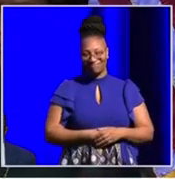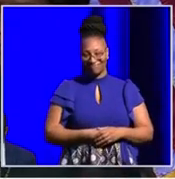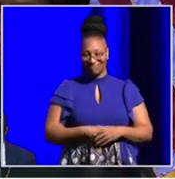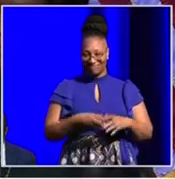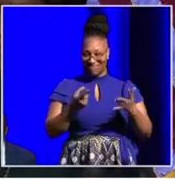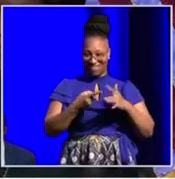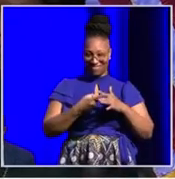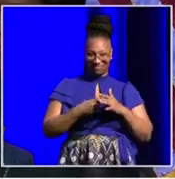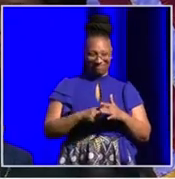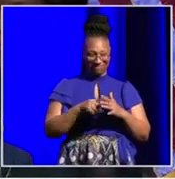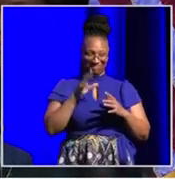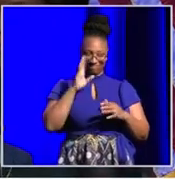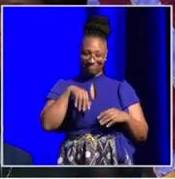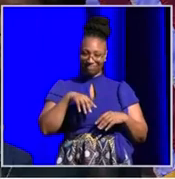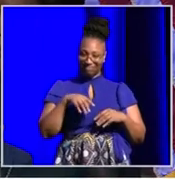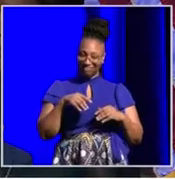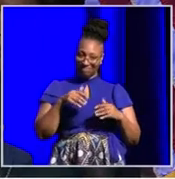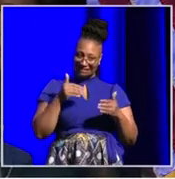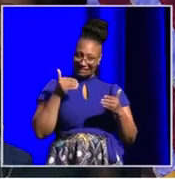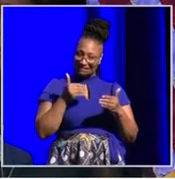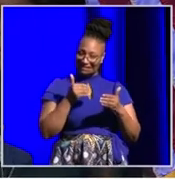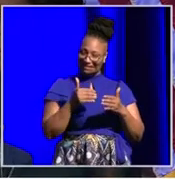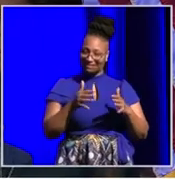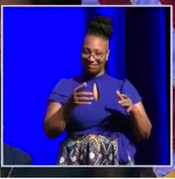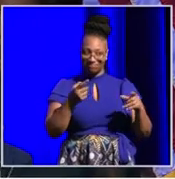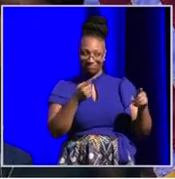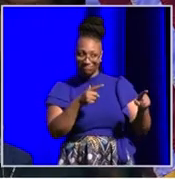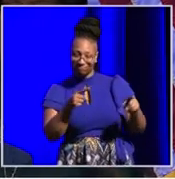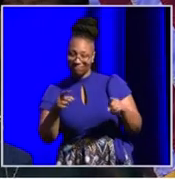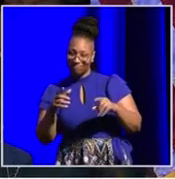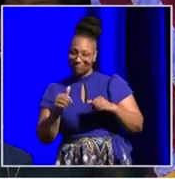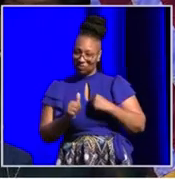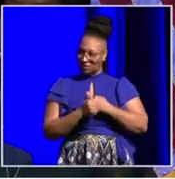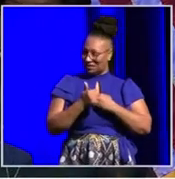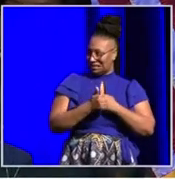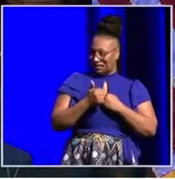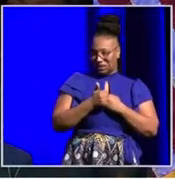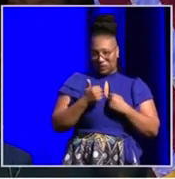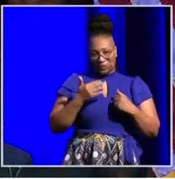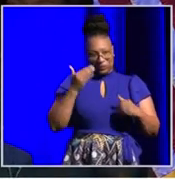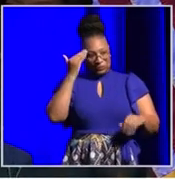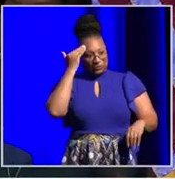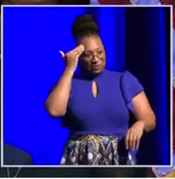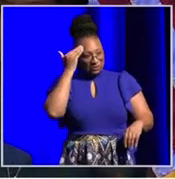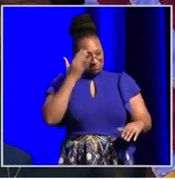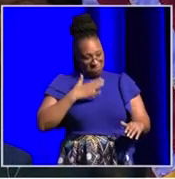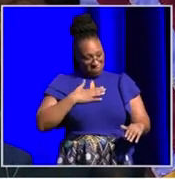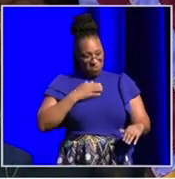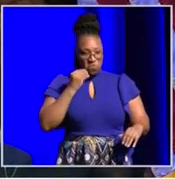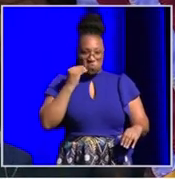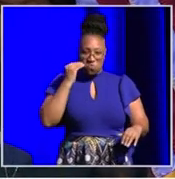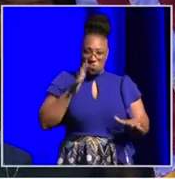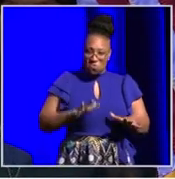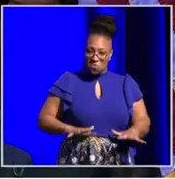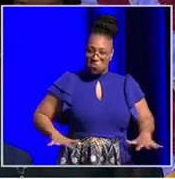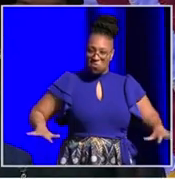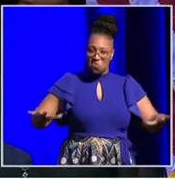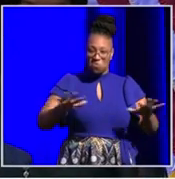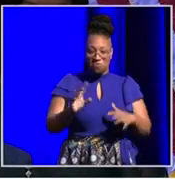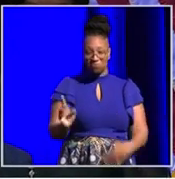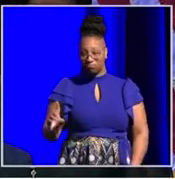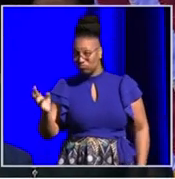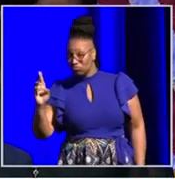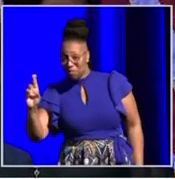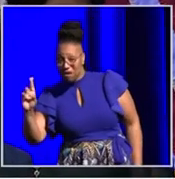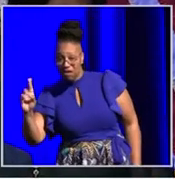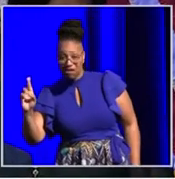the Congress to home rule since the 1990s. Republicans may try to further restrict D.C.'s